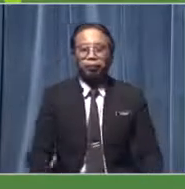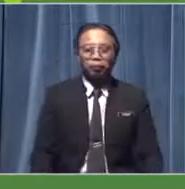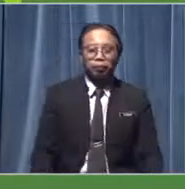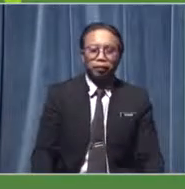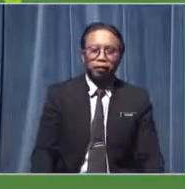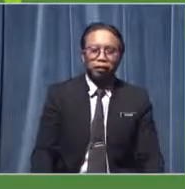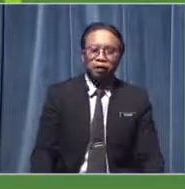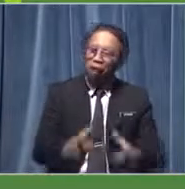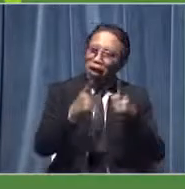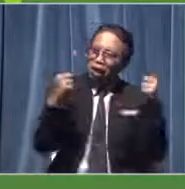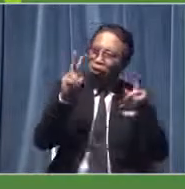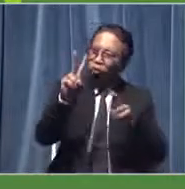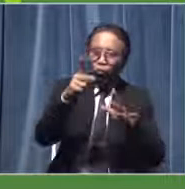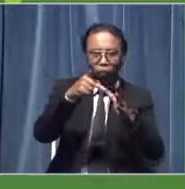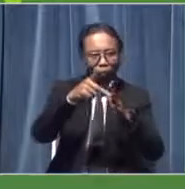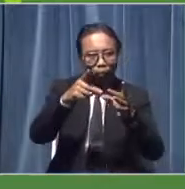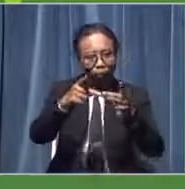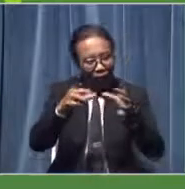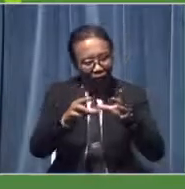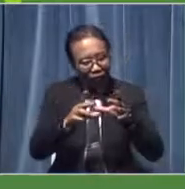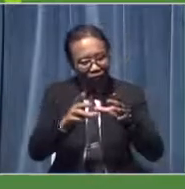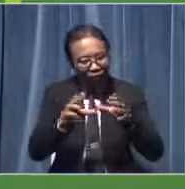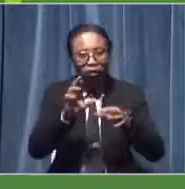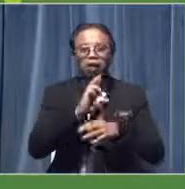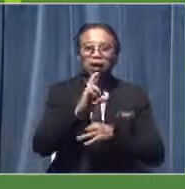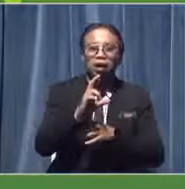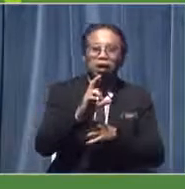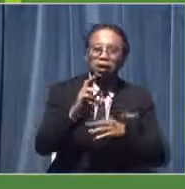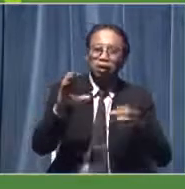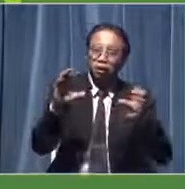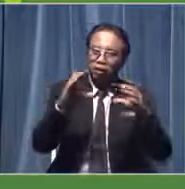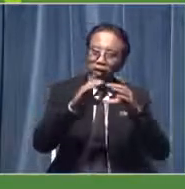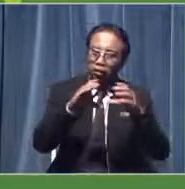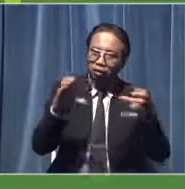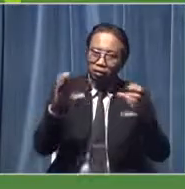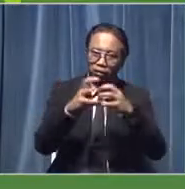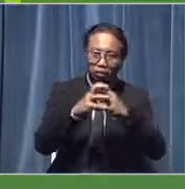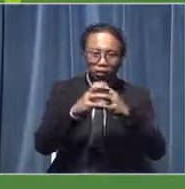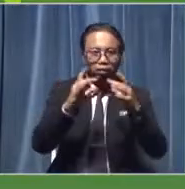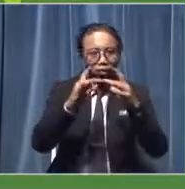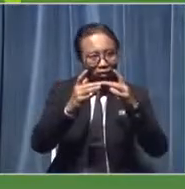The other two plates are connected to each other.